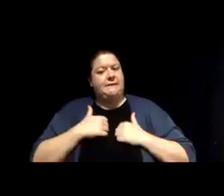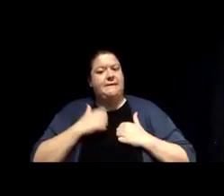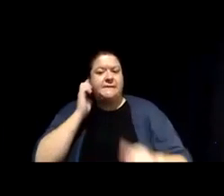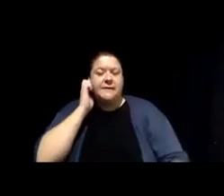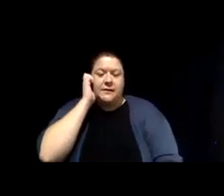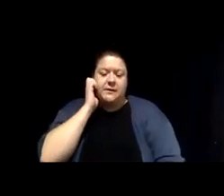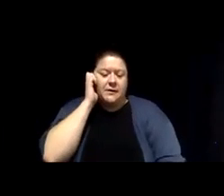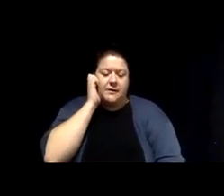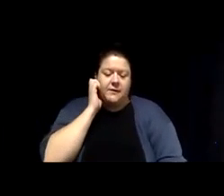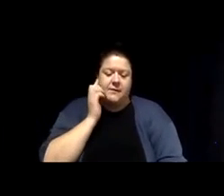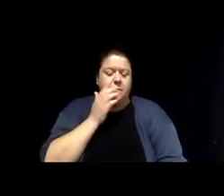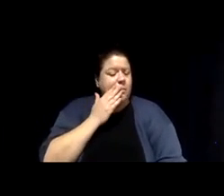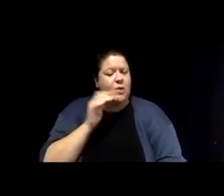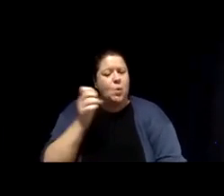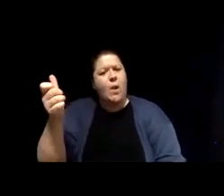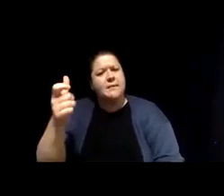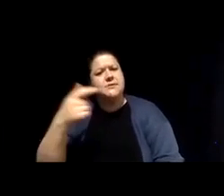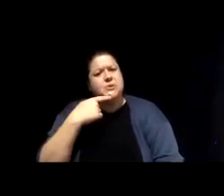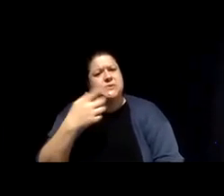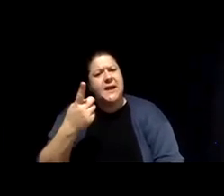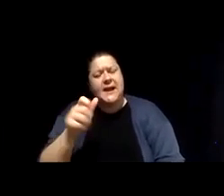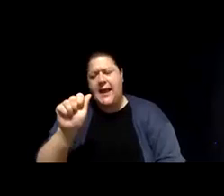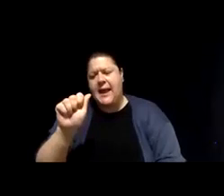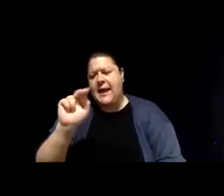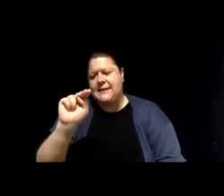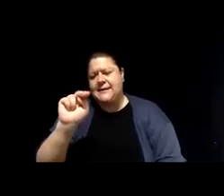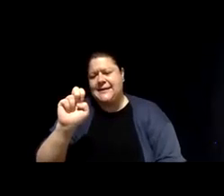So what else did you say? Anemia